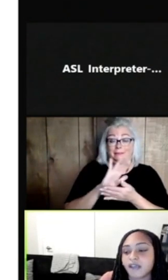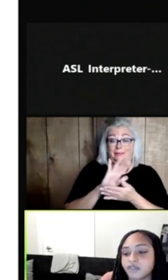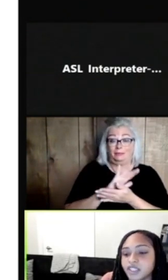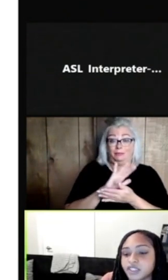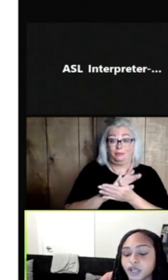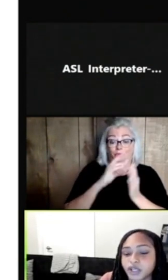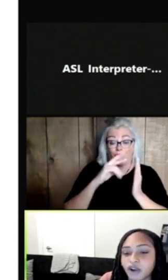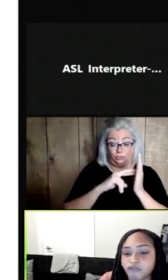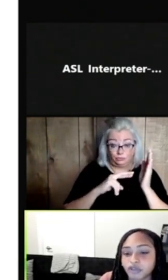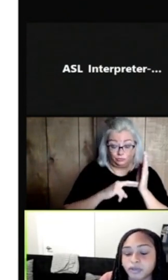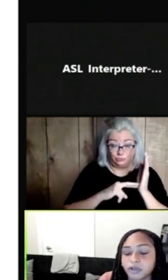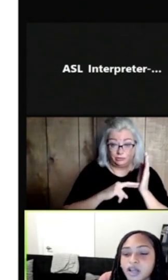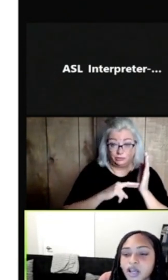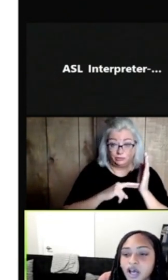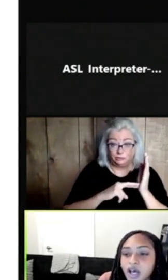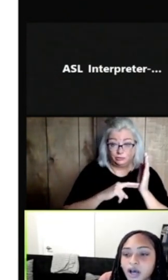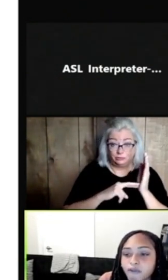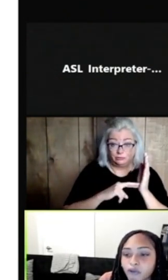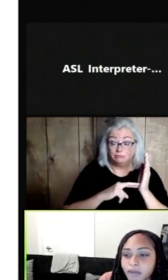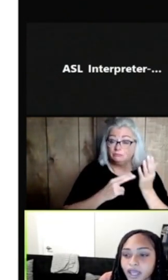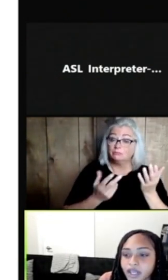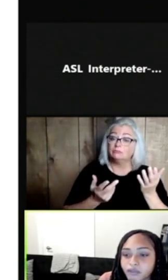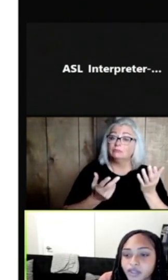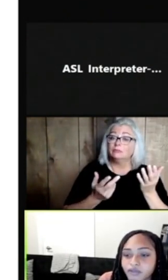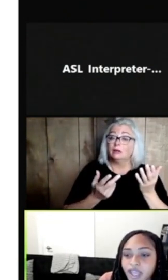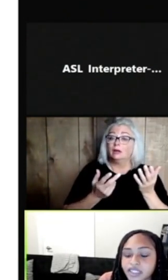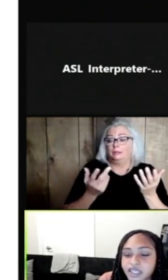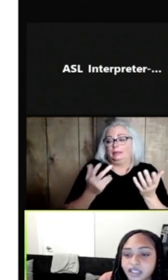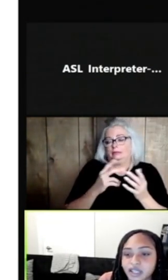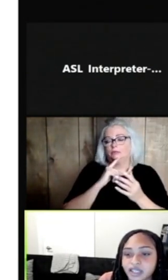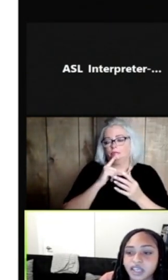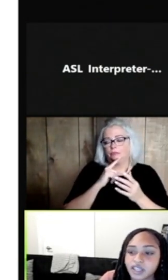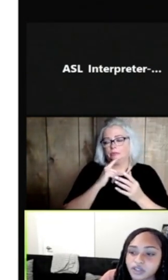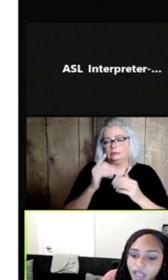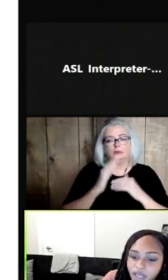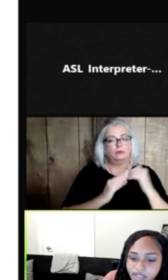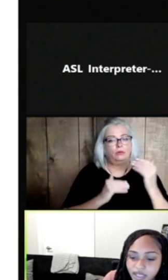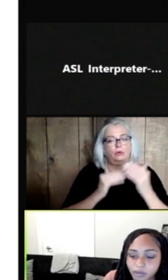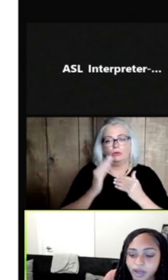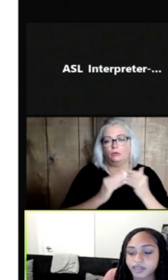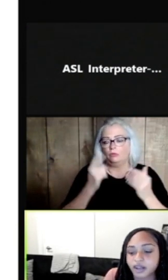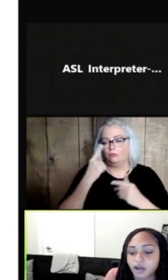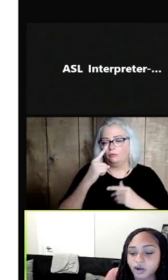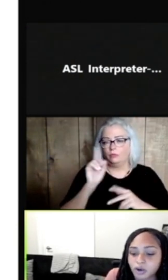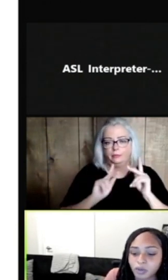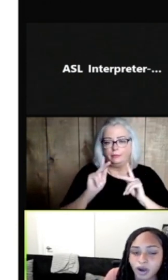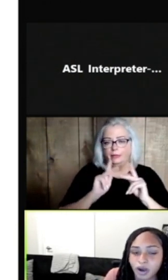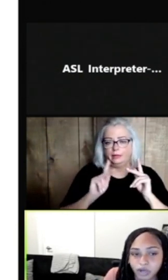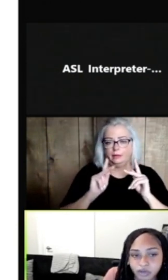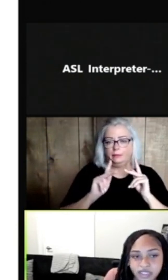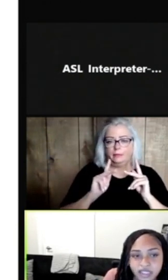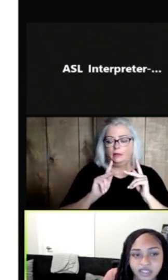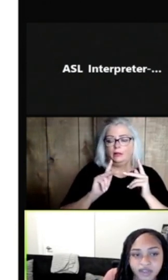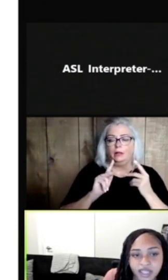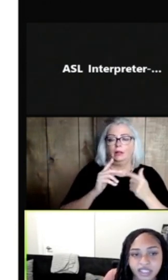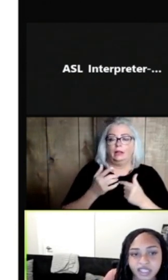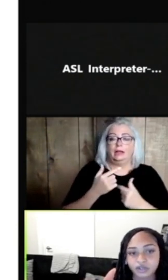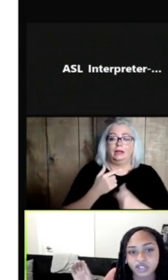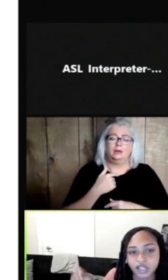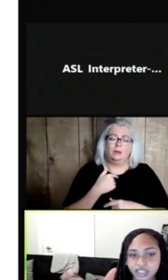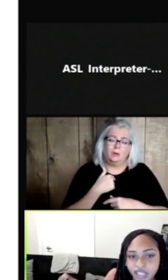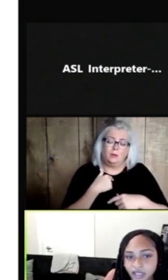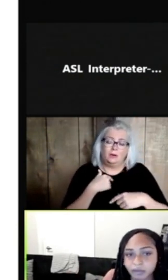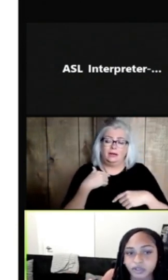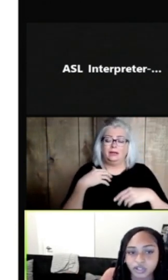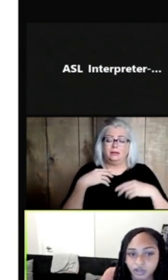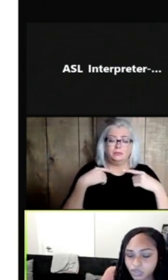to having this very comfortable format for the vaccine clinics, you kind of take away that, oh, well, I'm nervous to get the vaccine, or